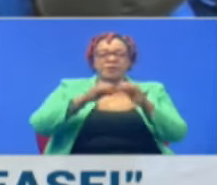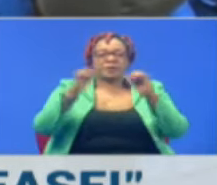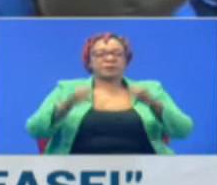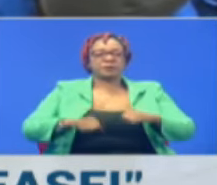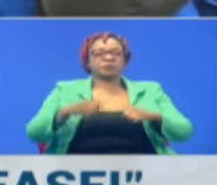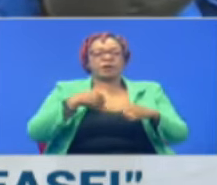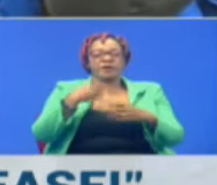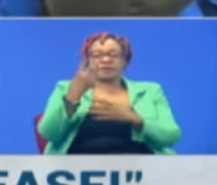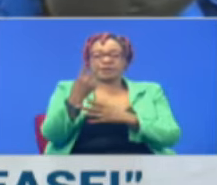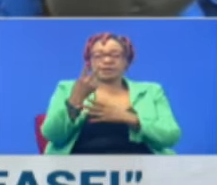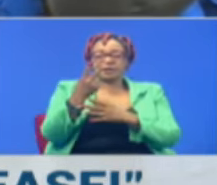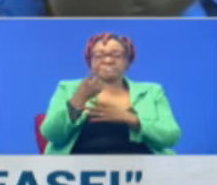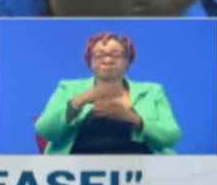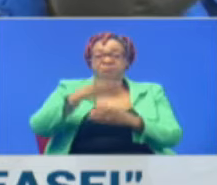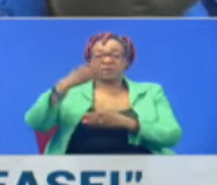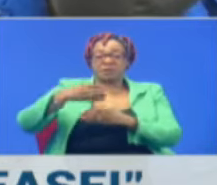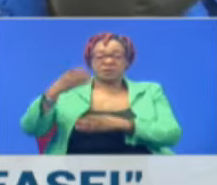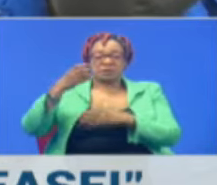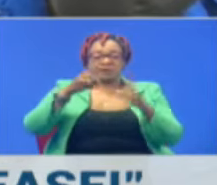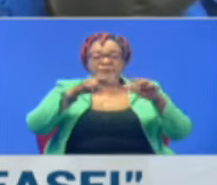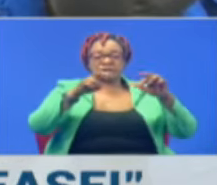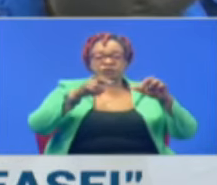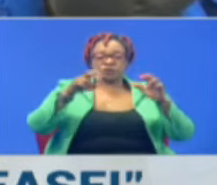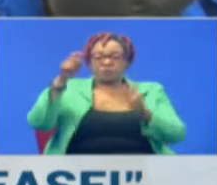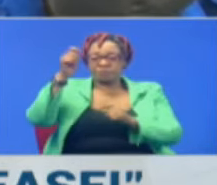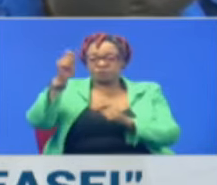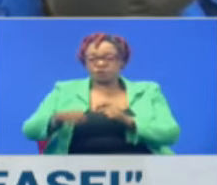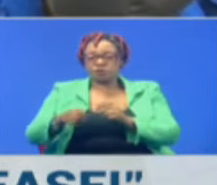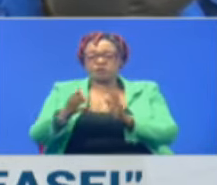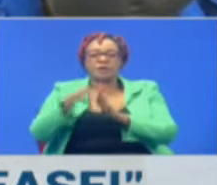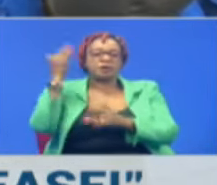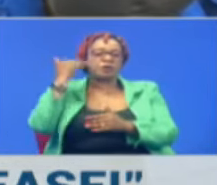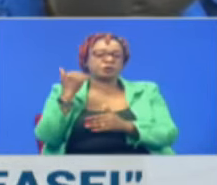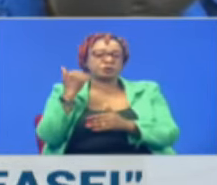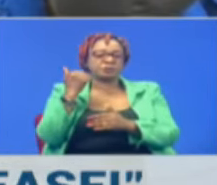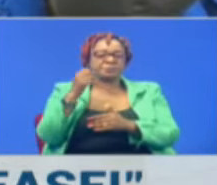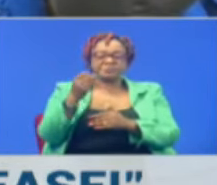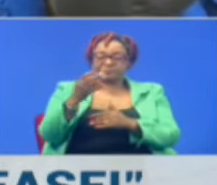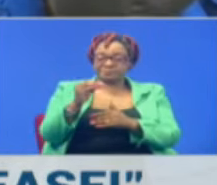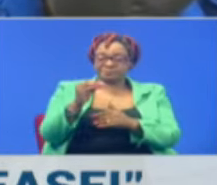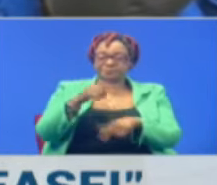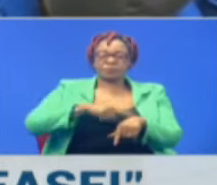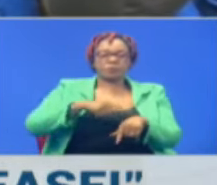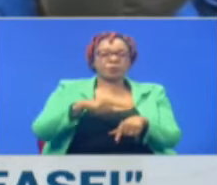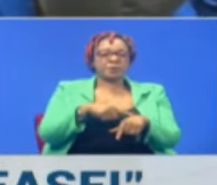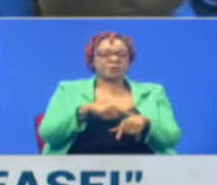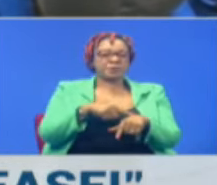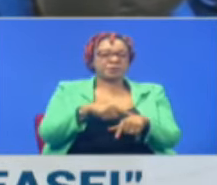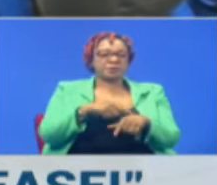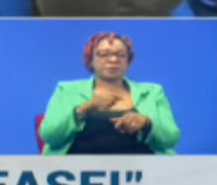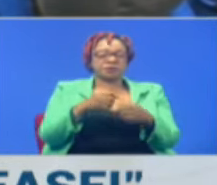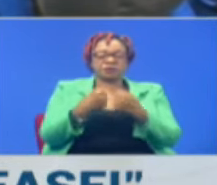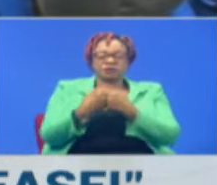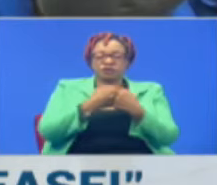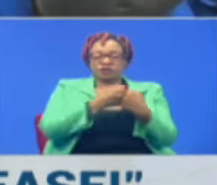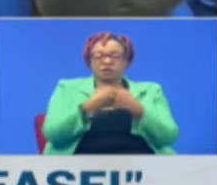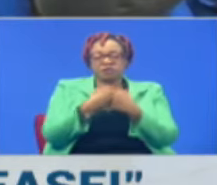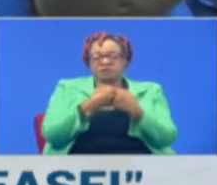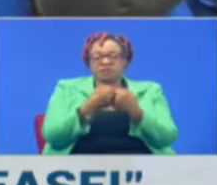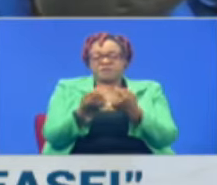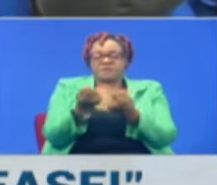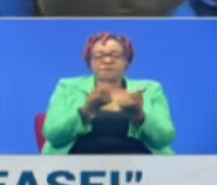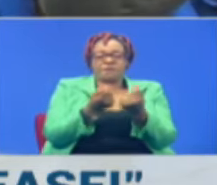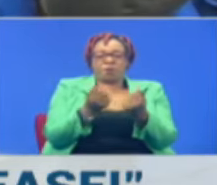pillars: investigations, prosecution, and the court. So when some few challenges do occur here and